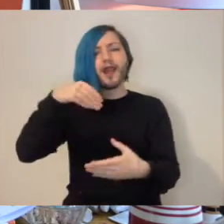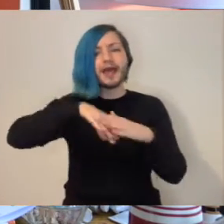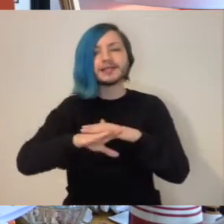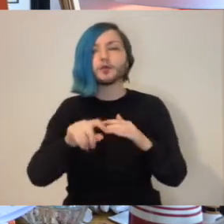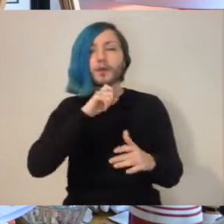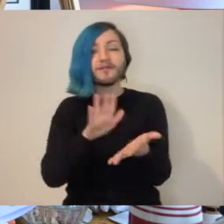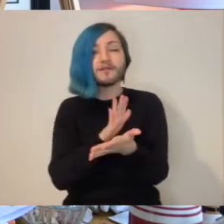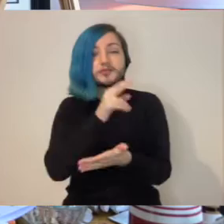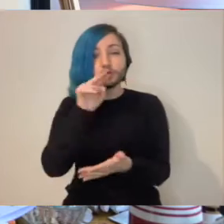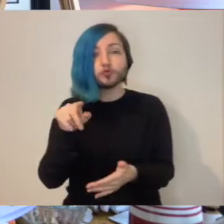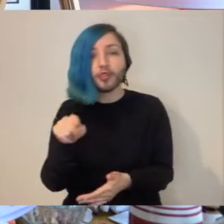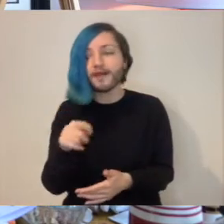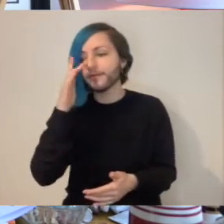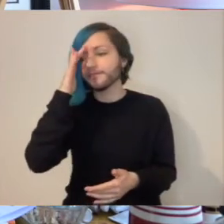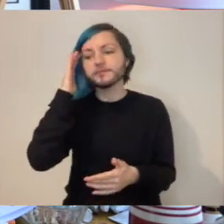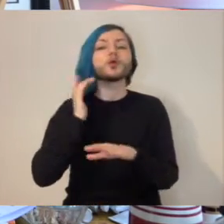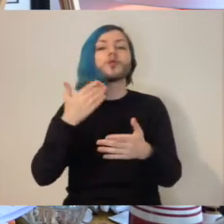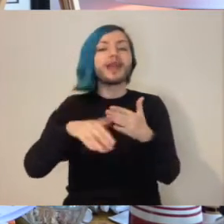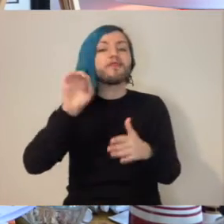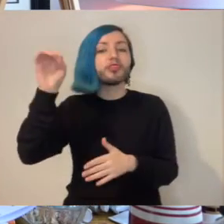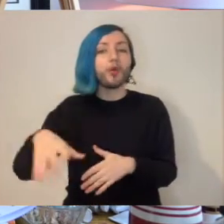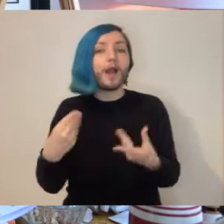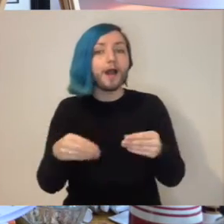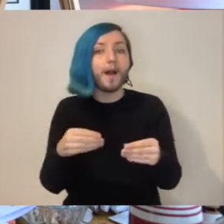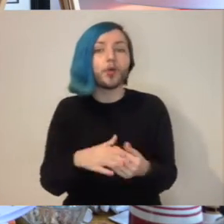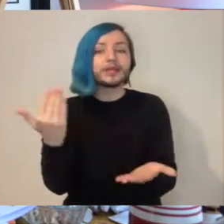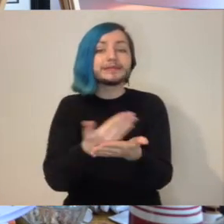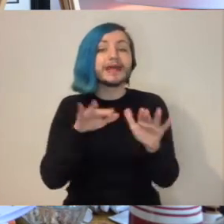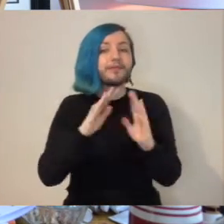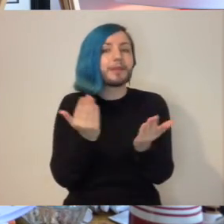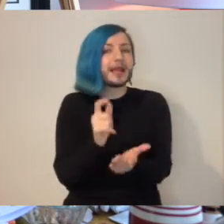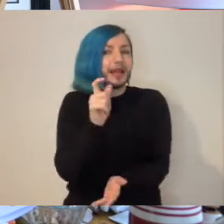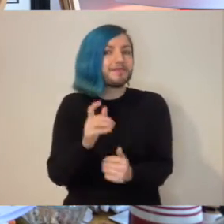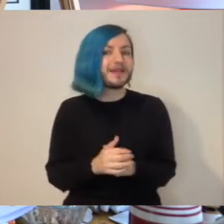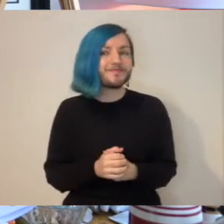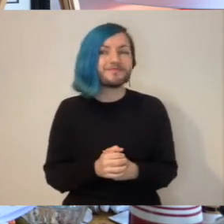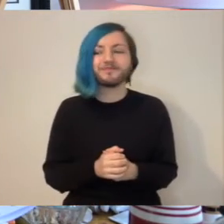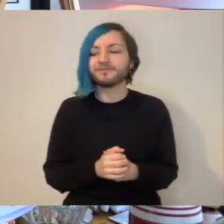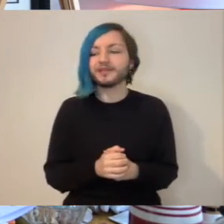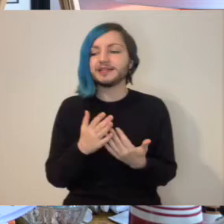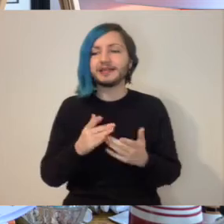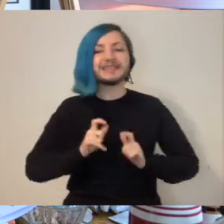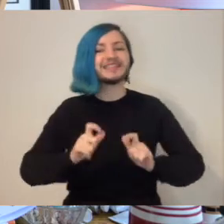So that would be kind of fun to draw on. So don't chuck away any of your cardboard, save the planet a bit,